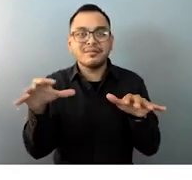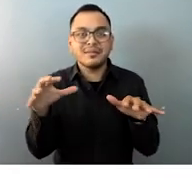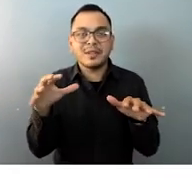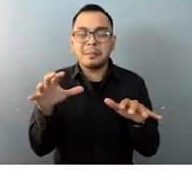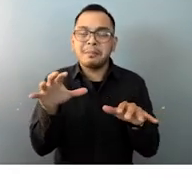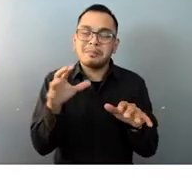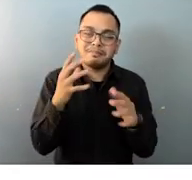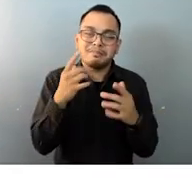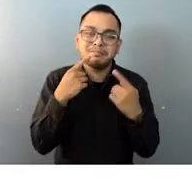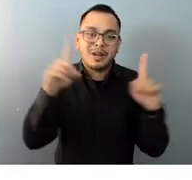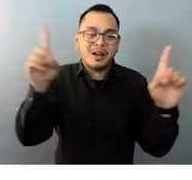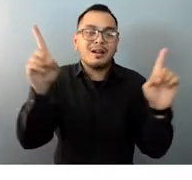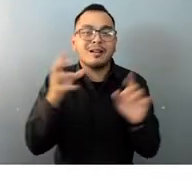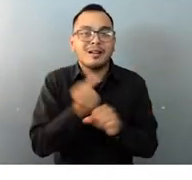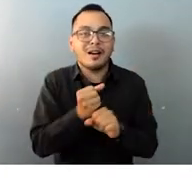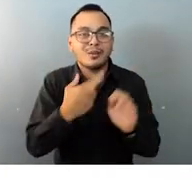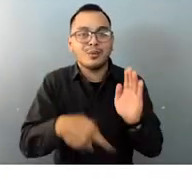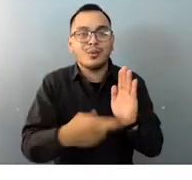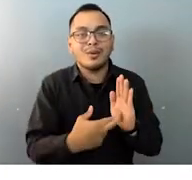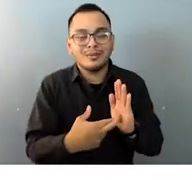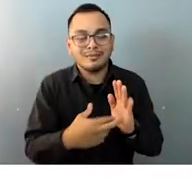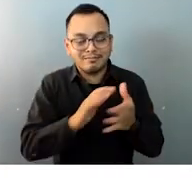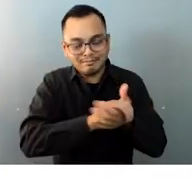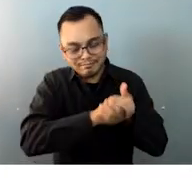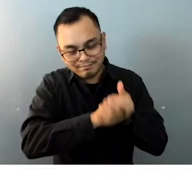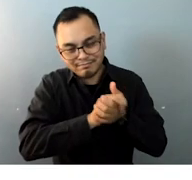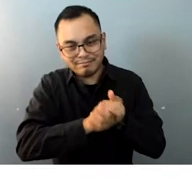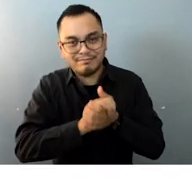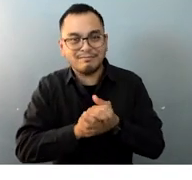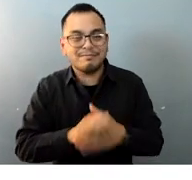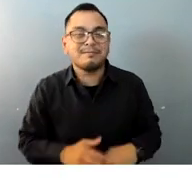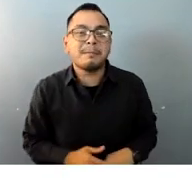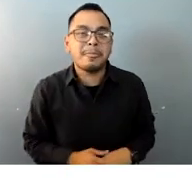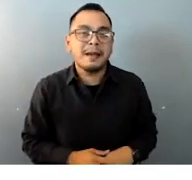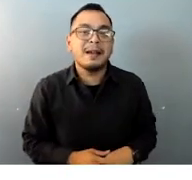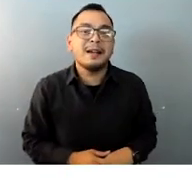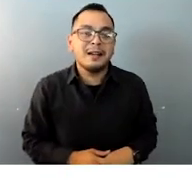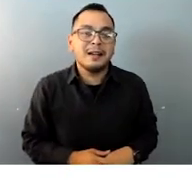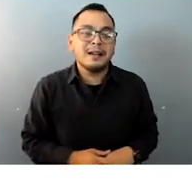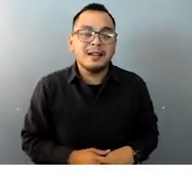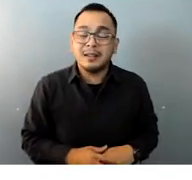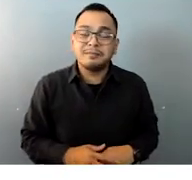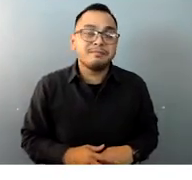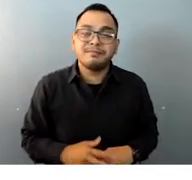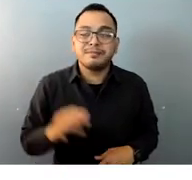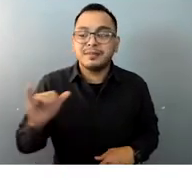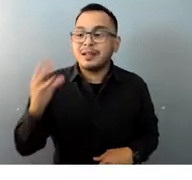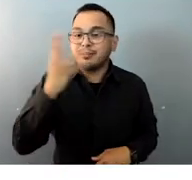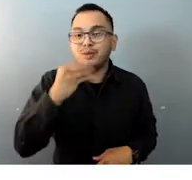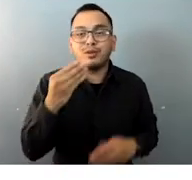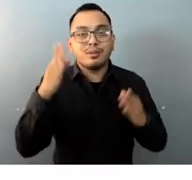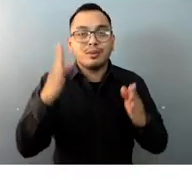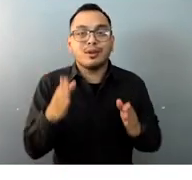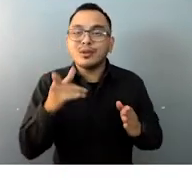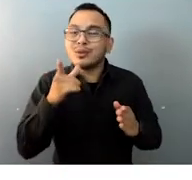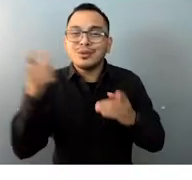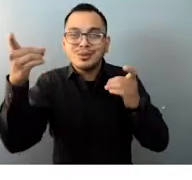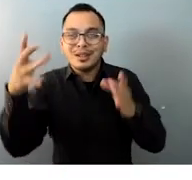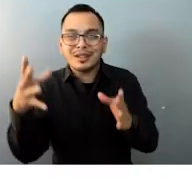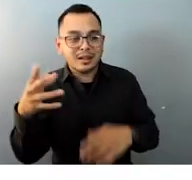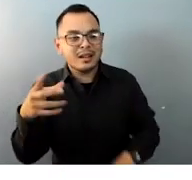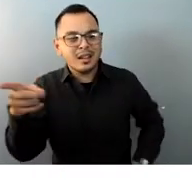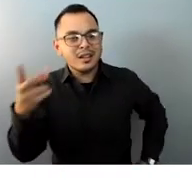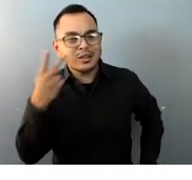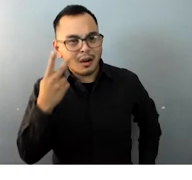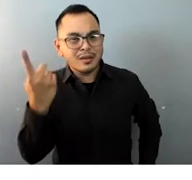intervention. I think it's a blessing. He got the role. He got the role. There's this beautiful, as I said, the beautiful person who